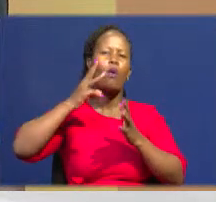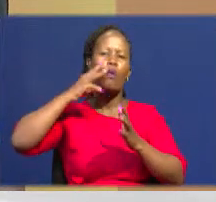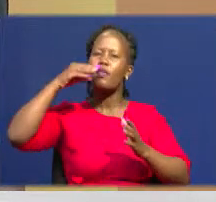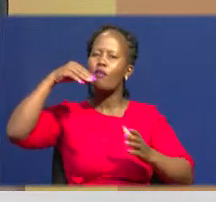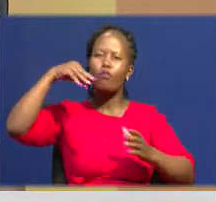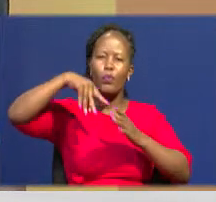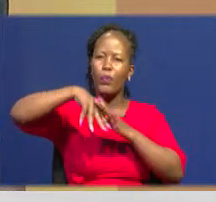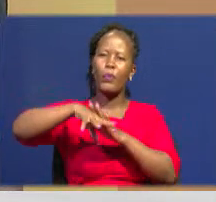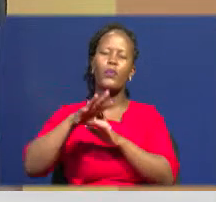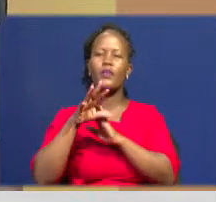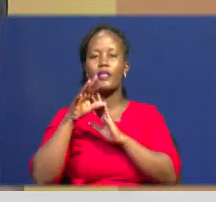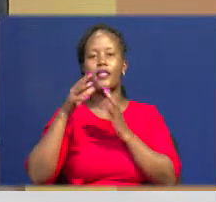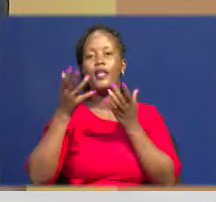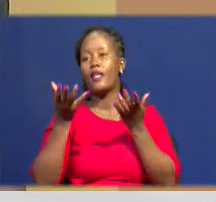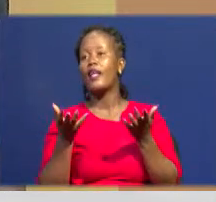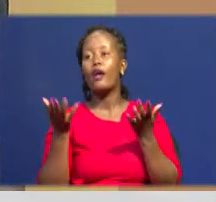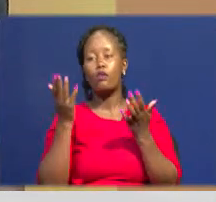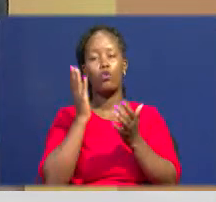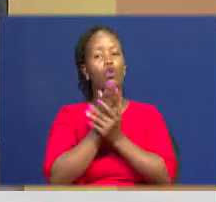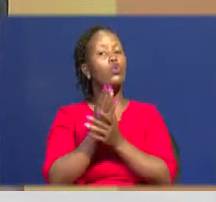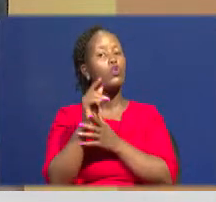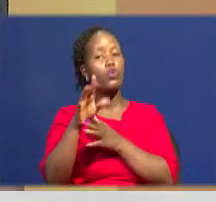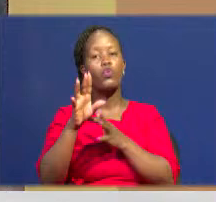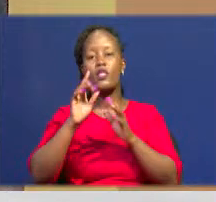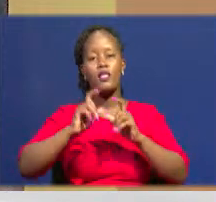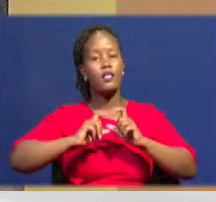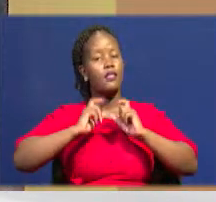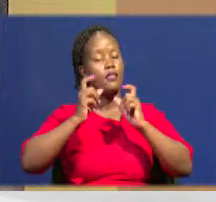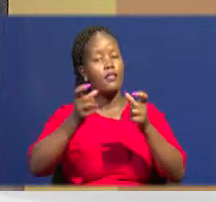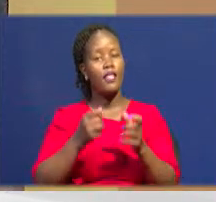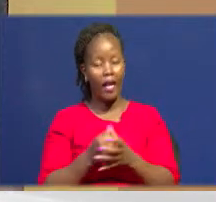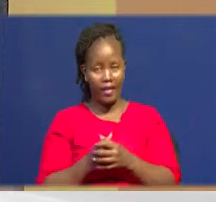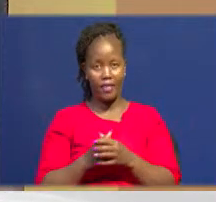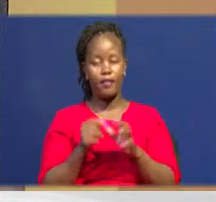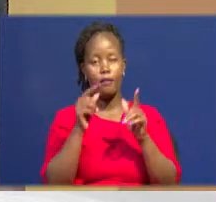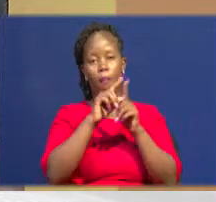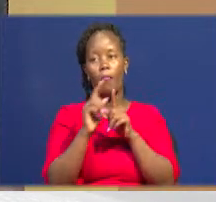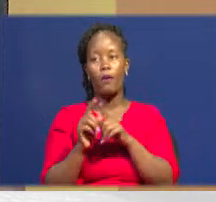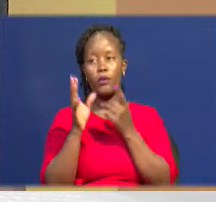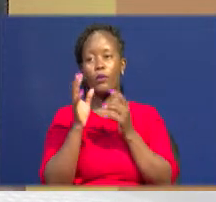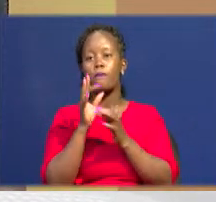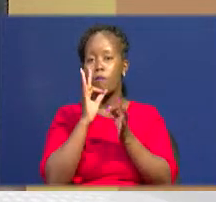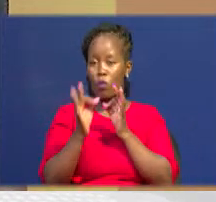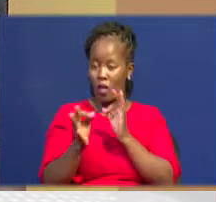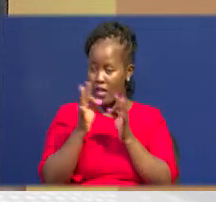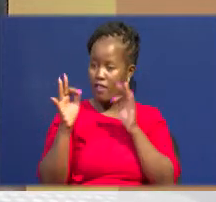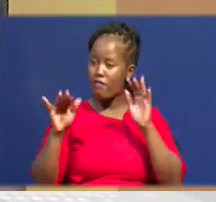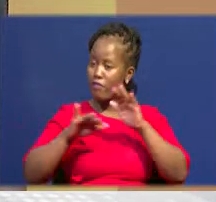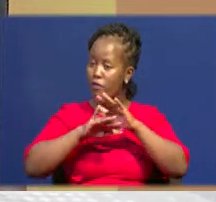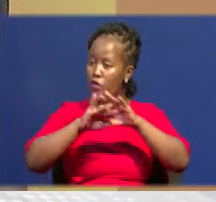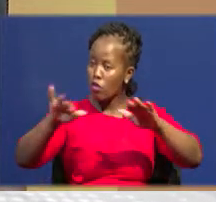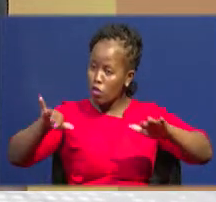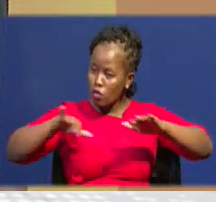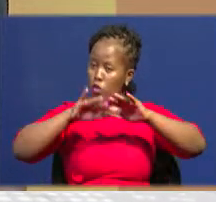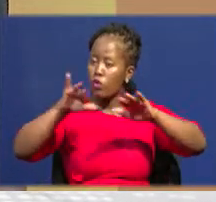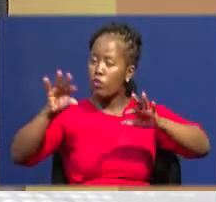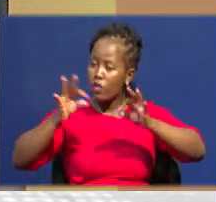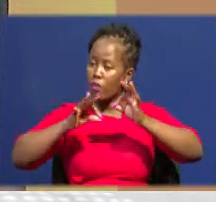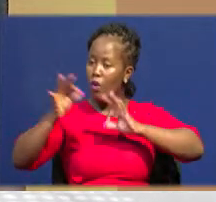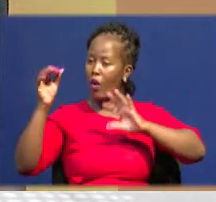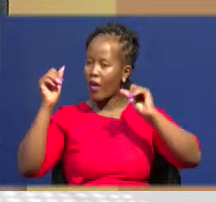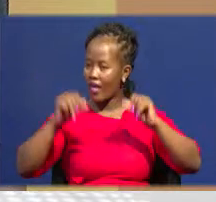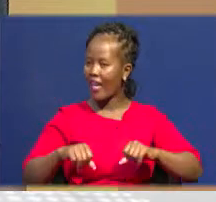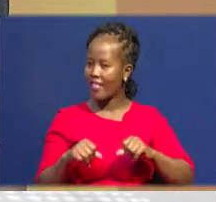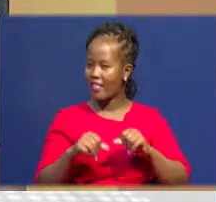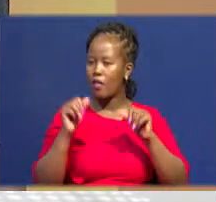grown this year, because as Susanna said, it's talent scouting also. And you know, those, if you can swim that long, you can only imagine how they can